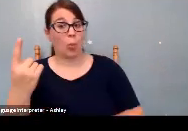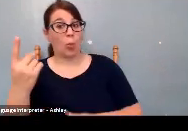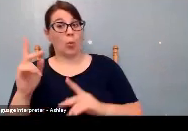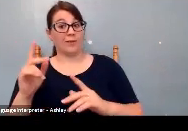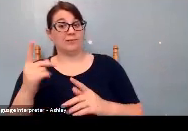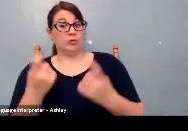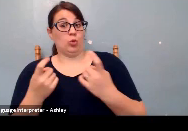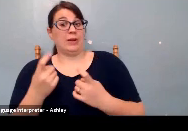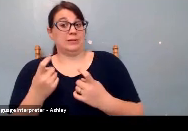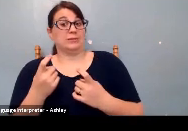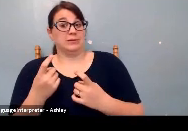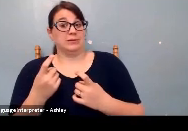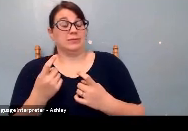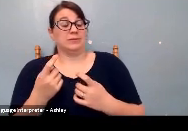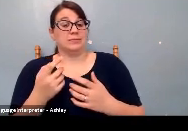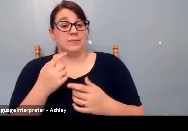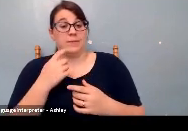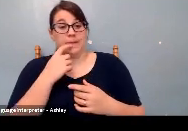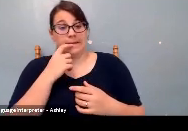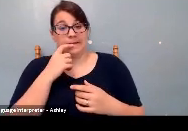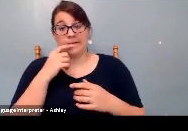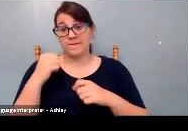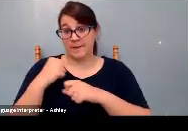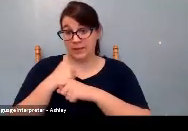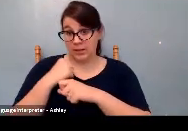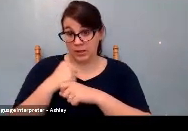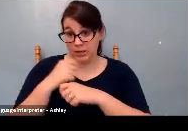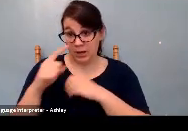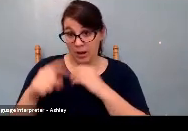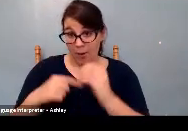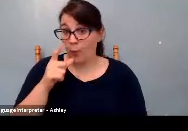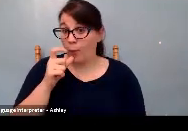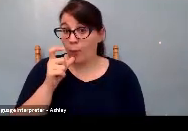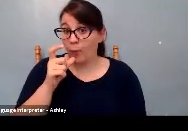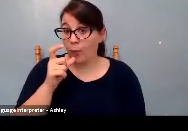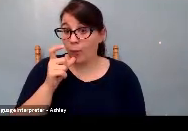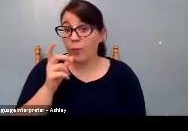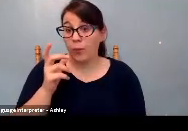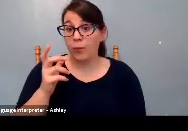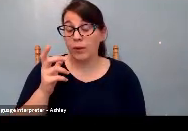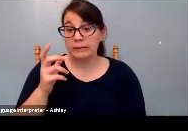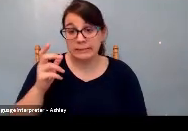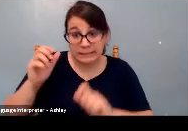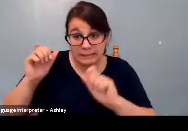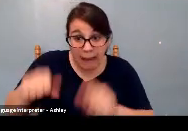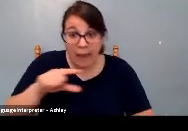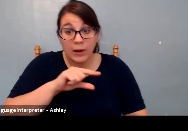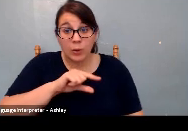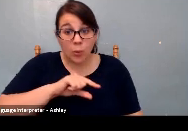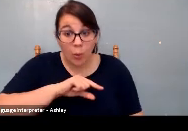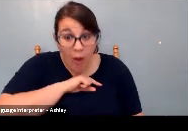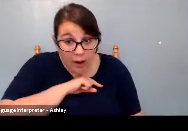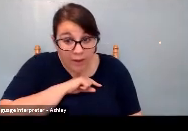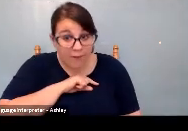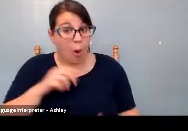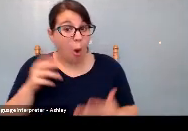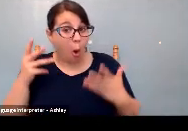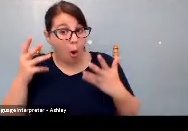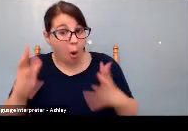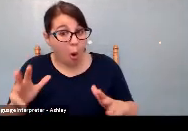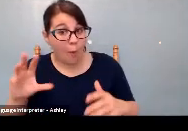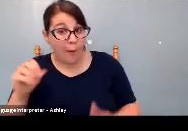as the statistic about the percentage of individuals that are eligible that actually own an ABLE